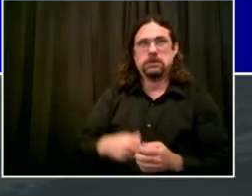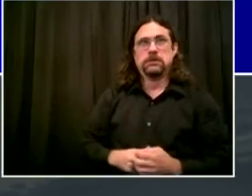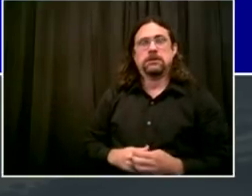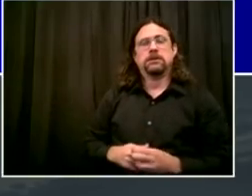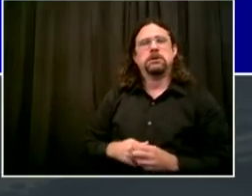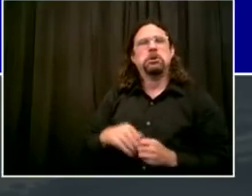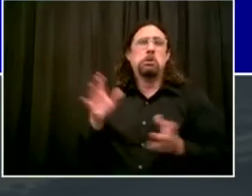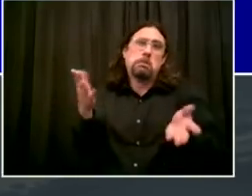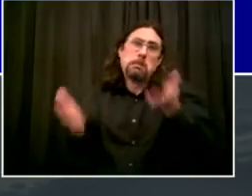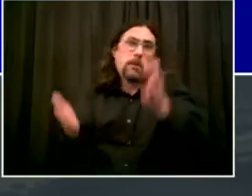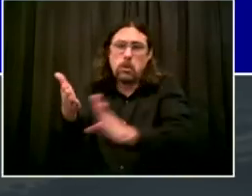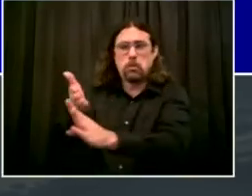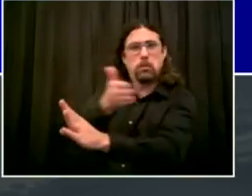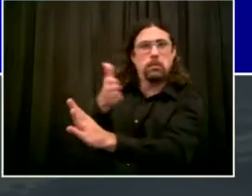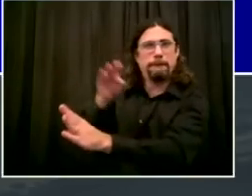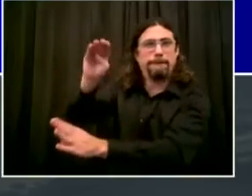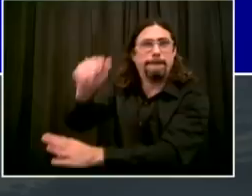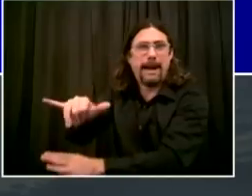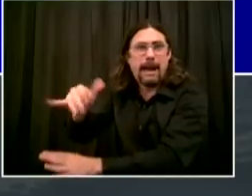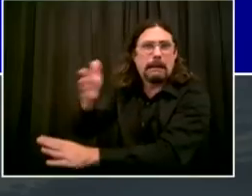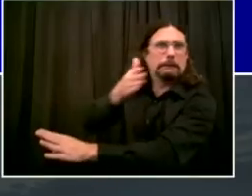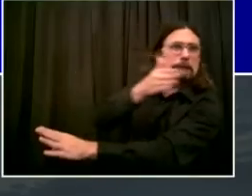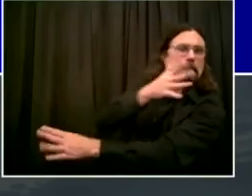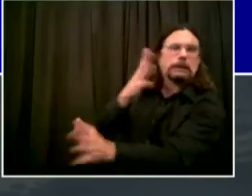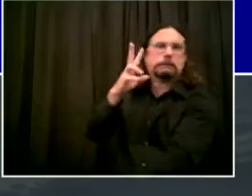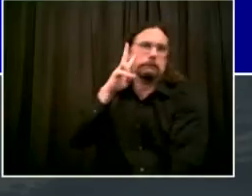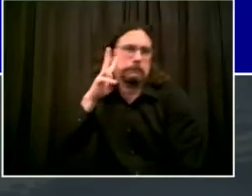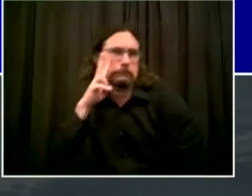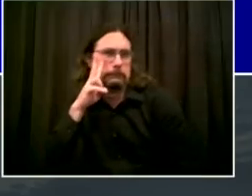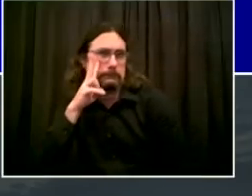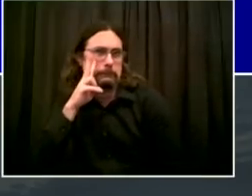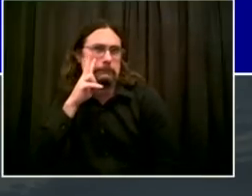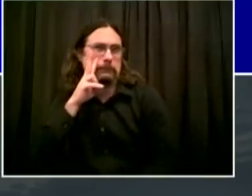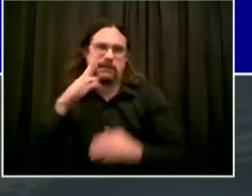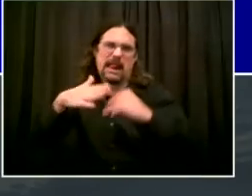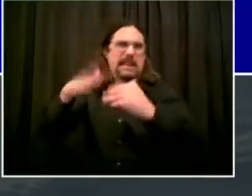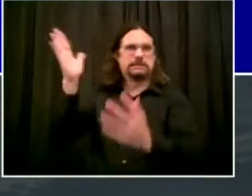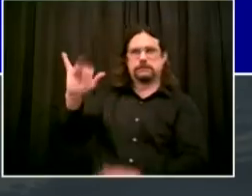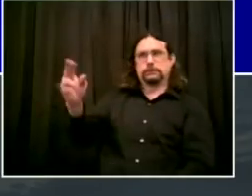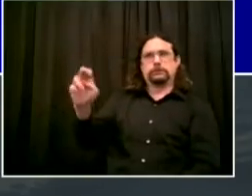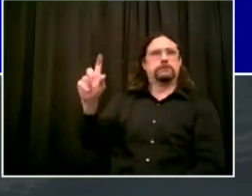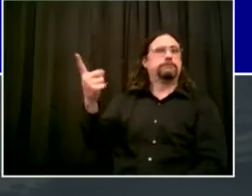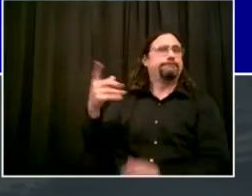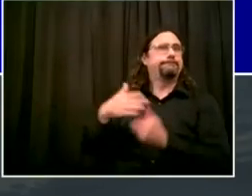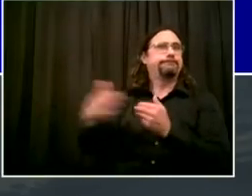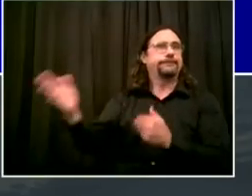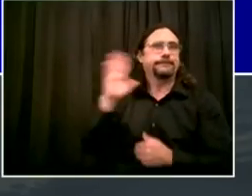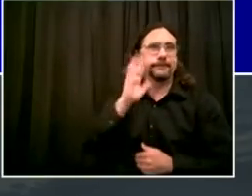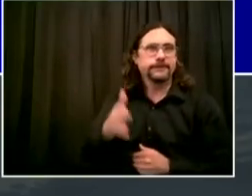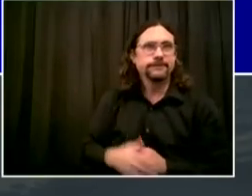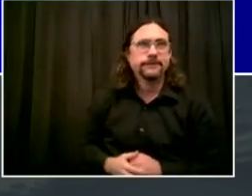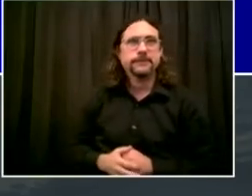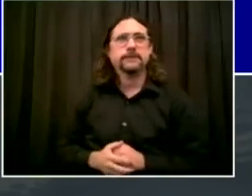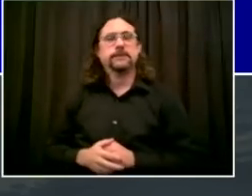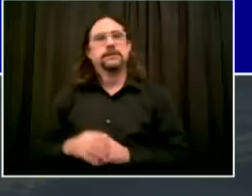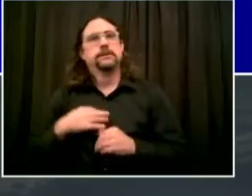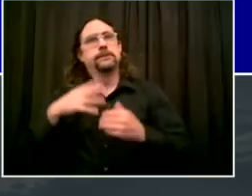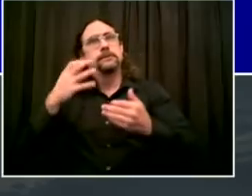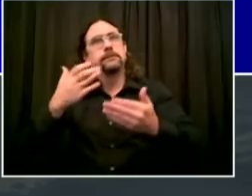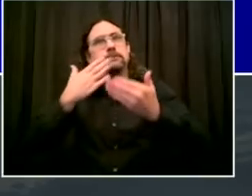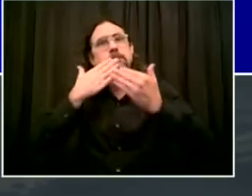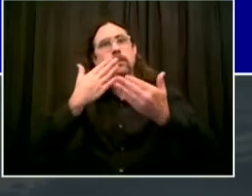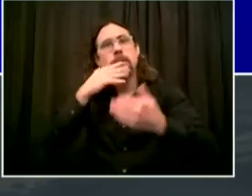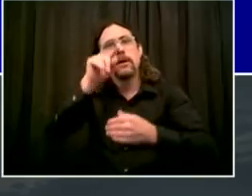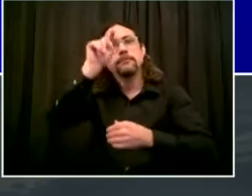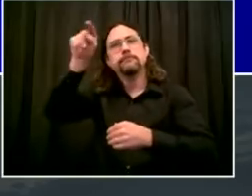community leaders, all the business improvement districts and civic associations, all the local precincts, everyone who's helped